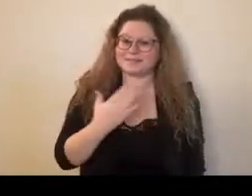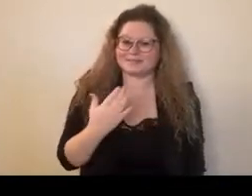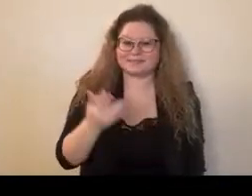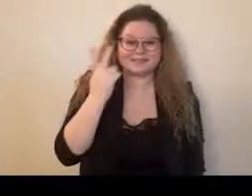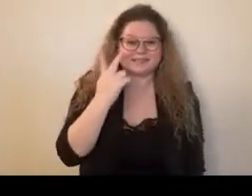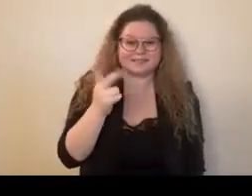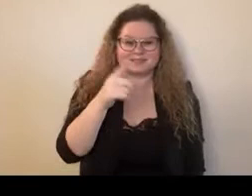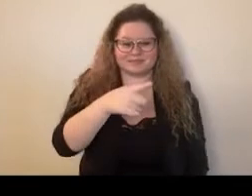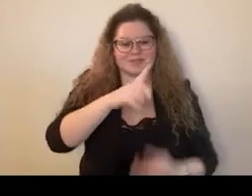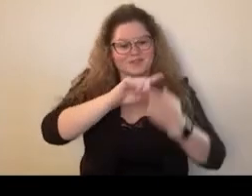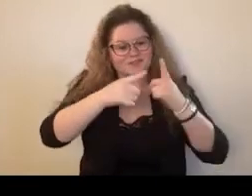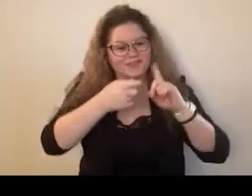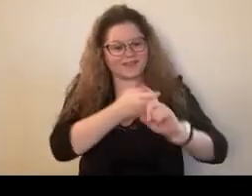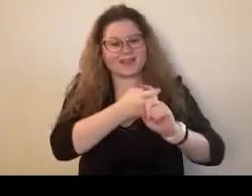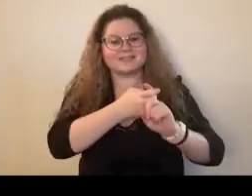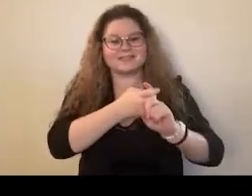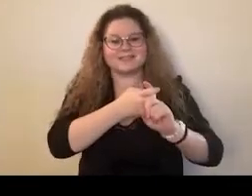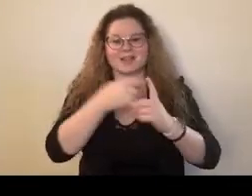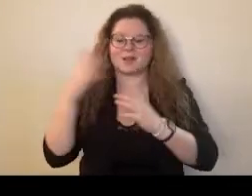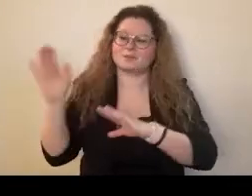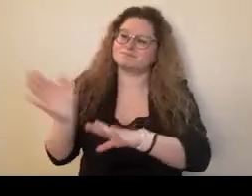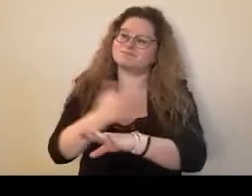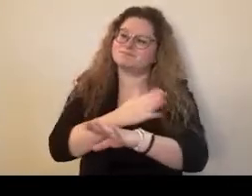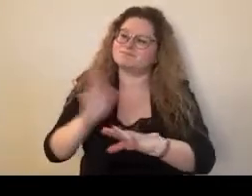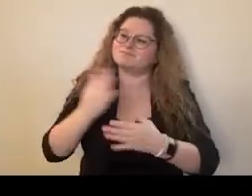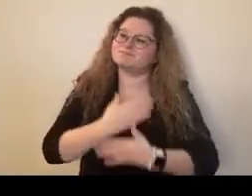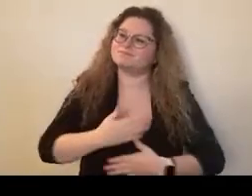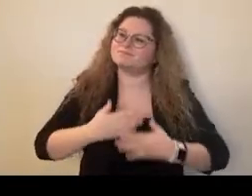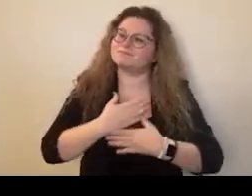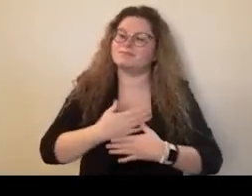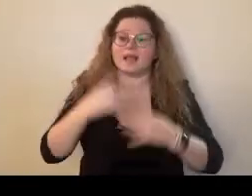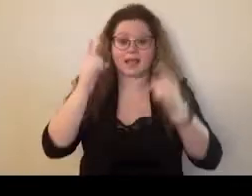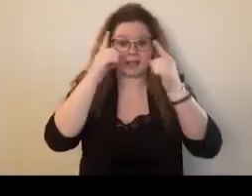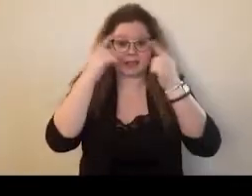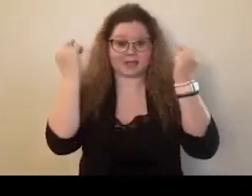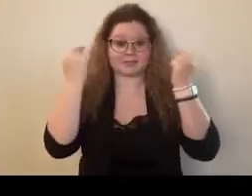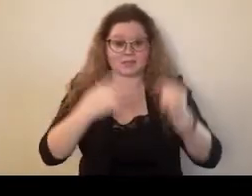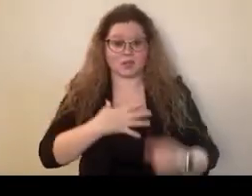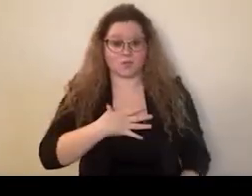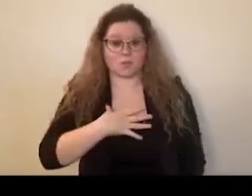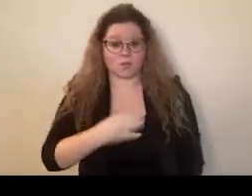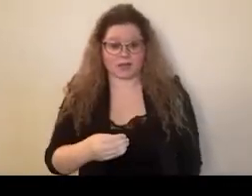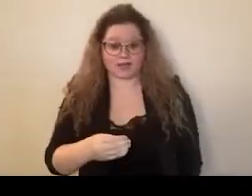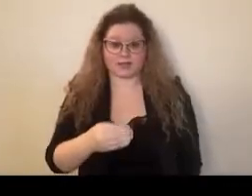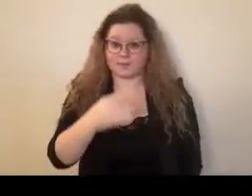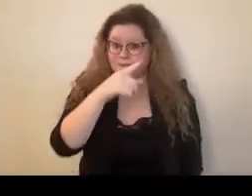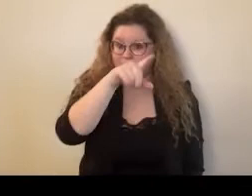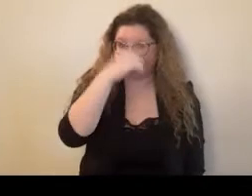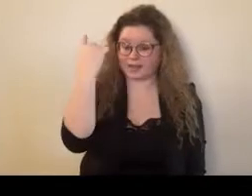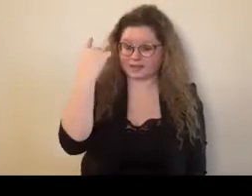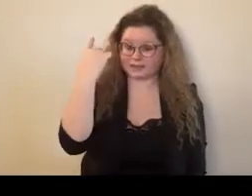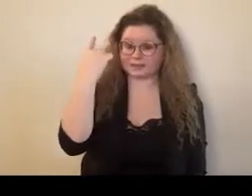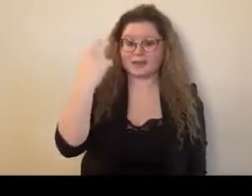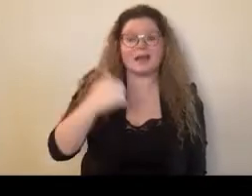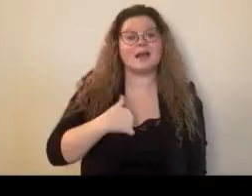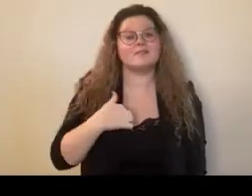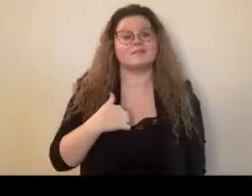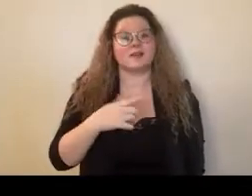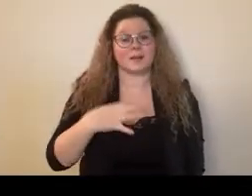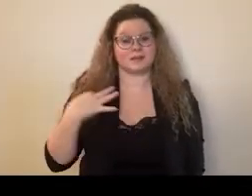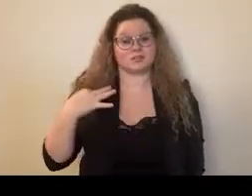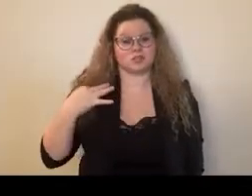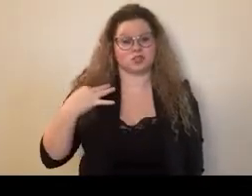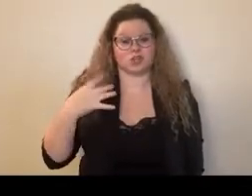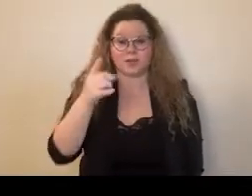playing. She has half white rimmed glasses with black on the bottom. She's wearing a black top, and